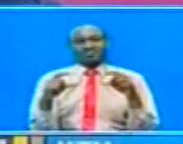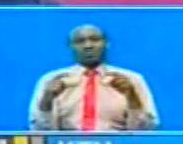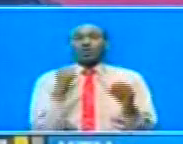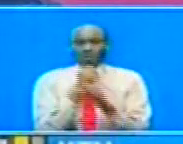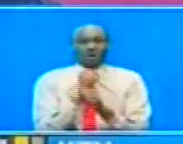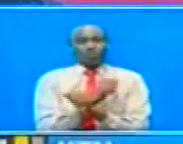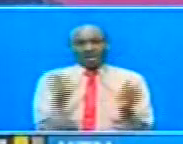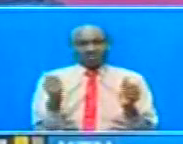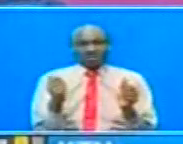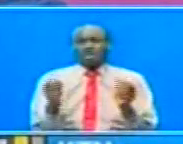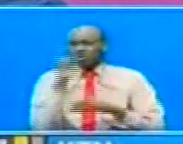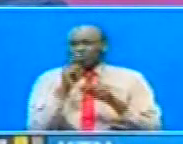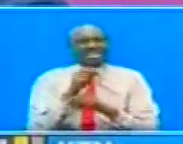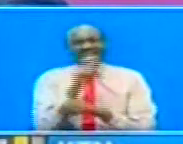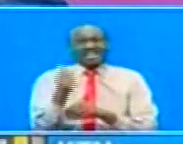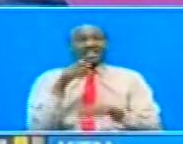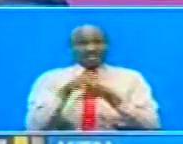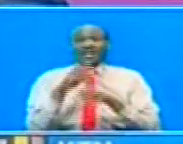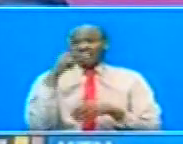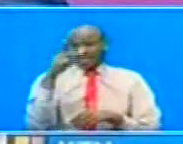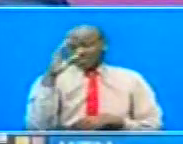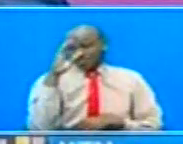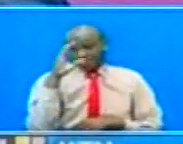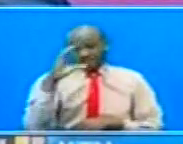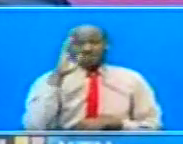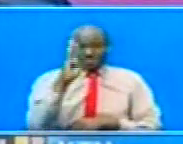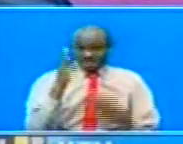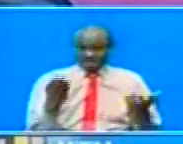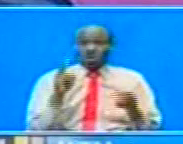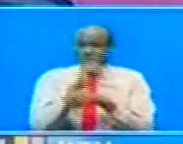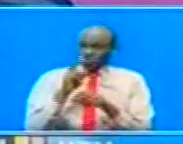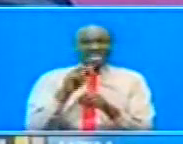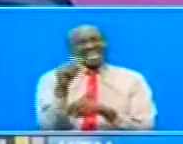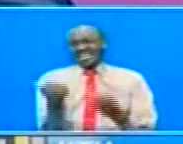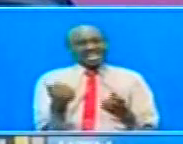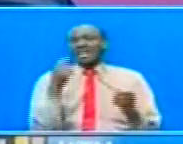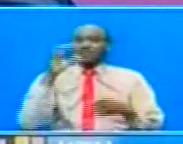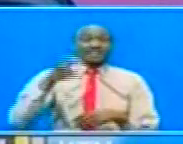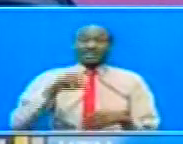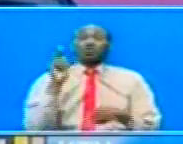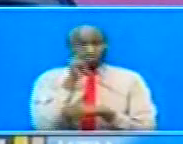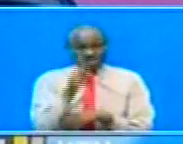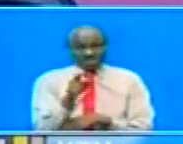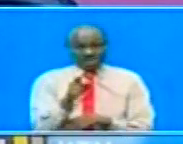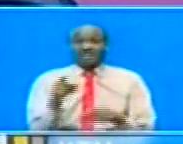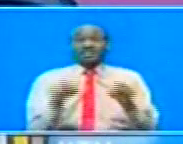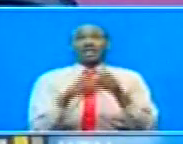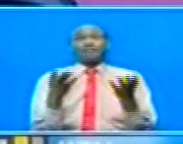interoperable. You can use any card. This is a KCB card, which you can use on any Matatu. It's